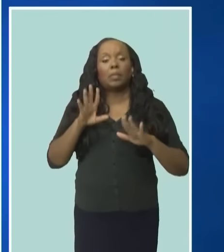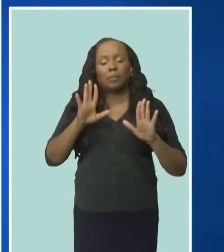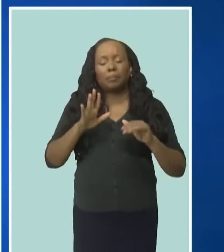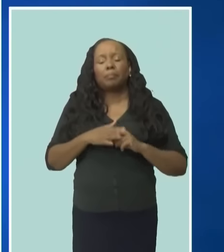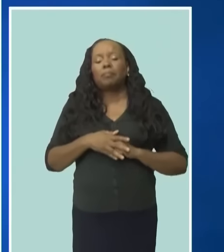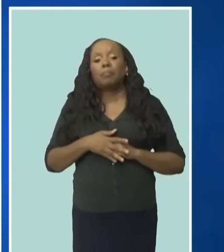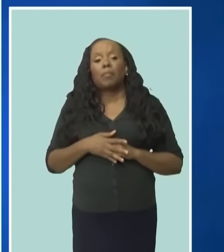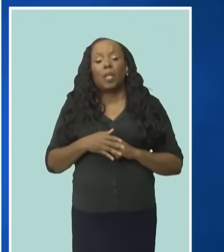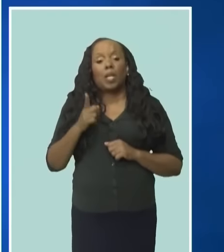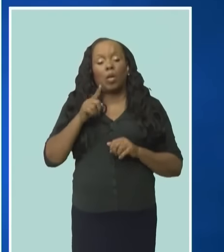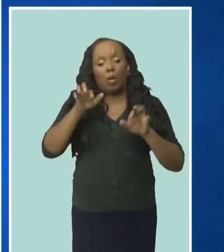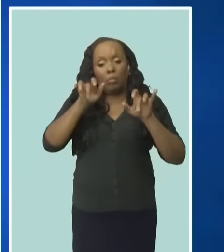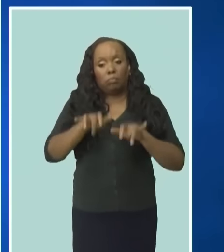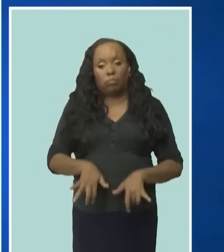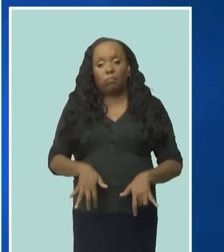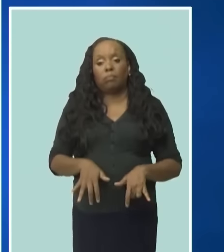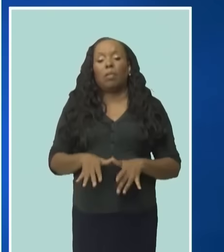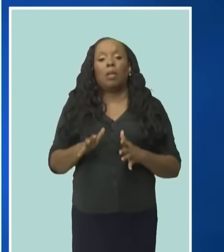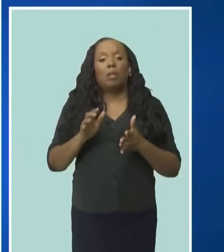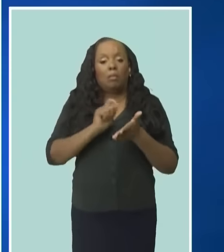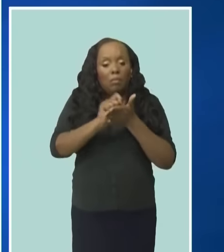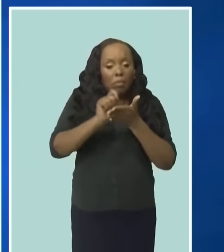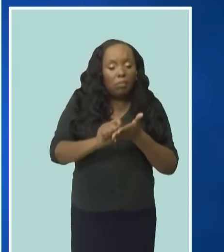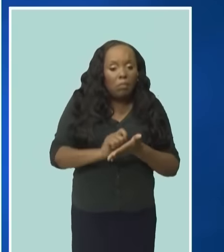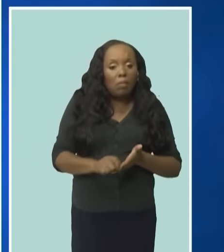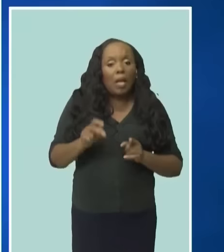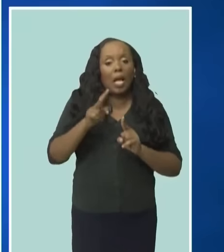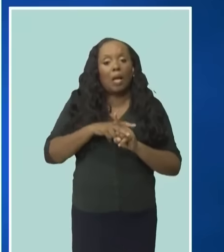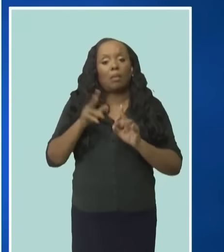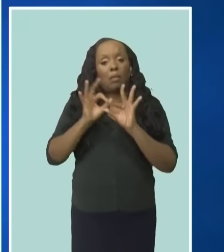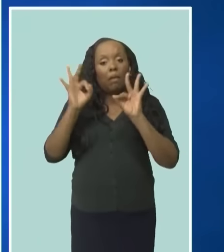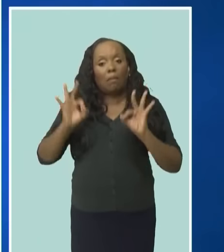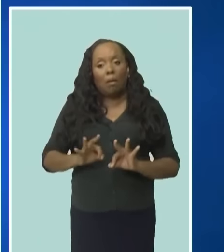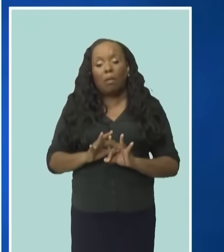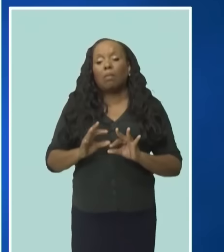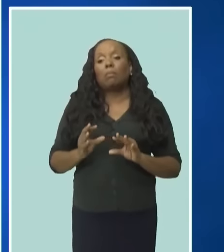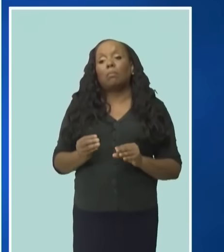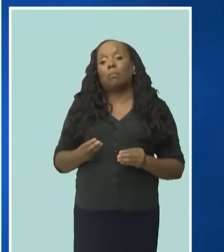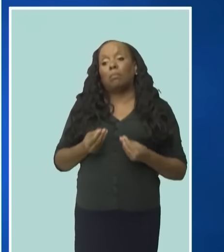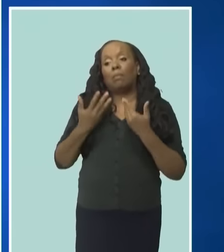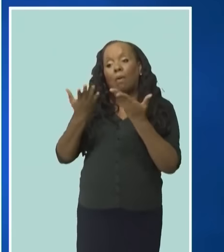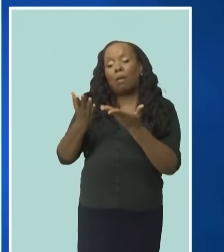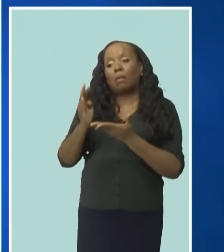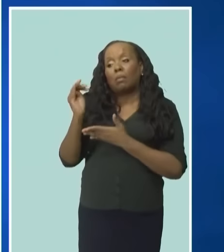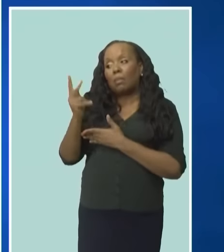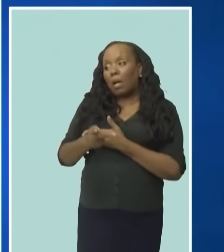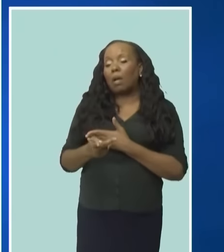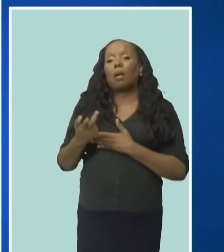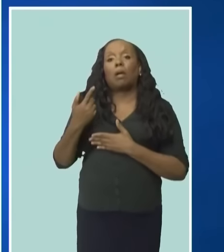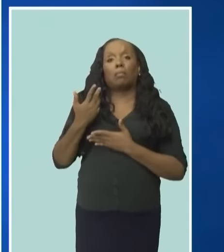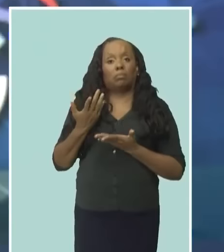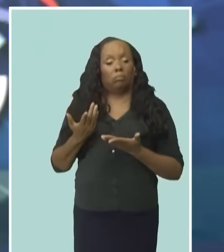You've completed that application form, you return it to police headquarters, the vetting starts.